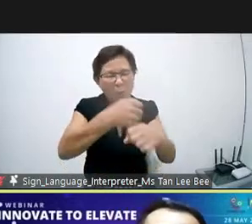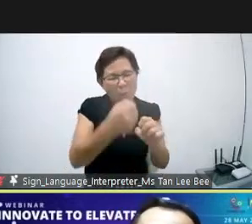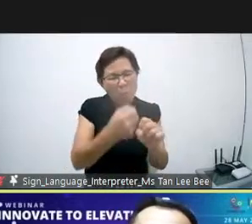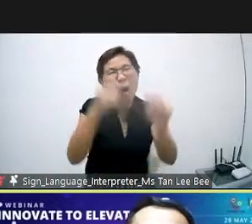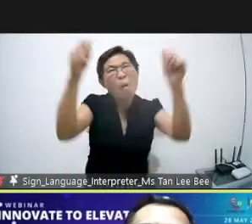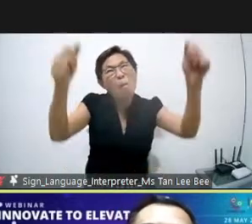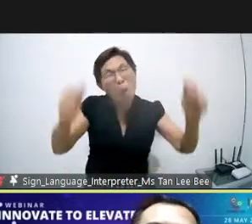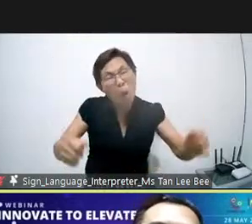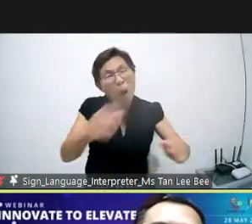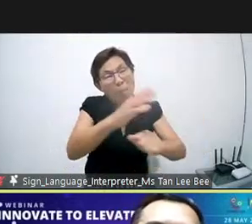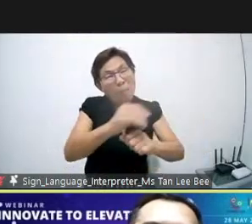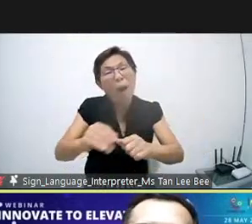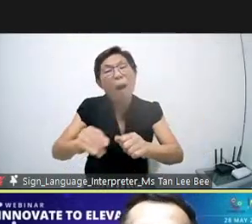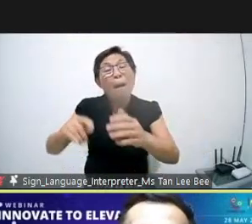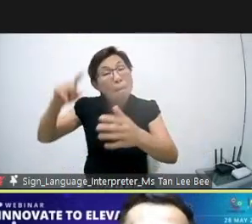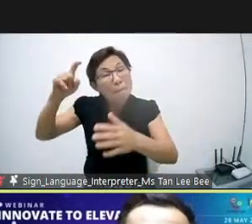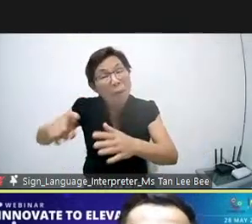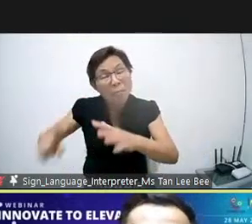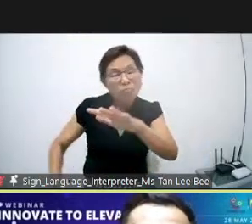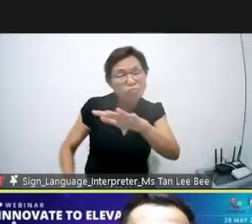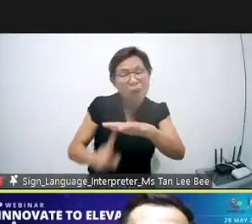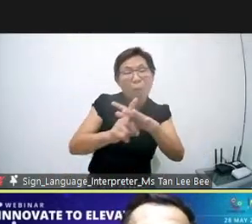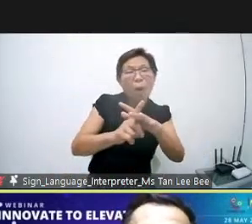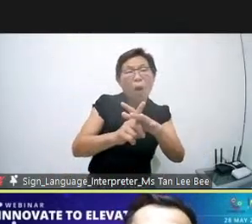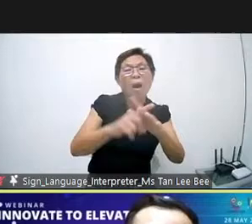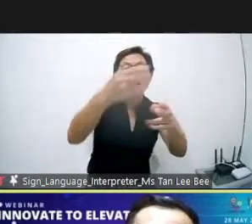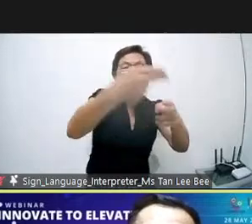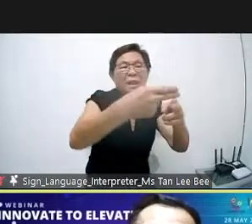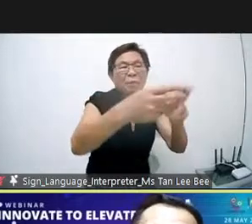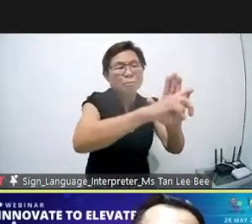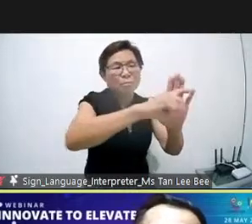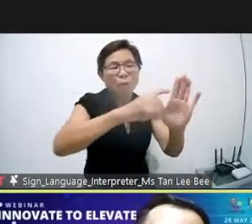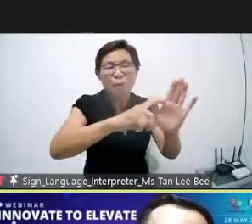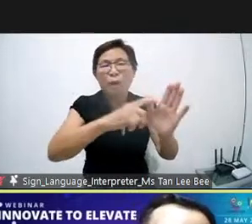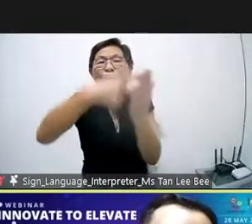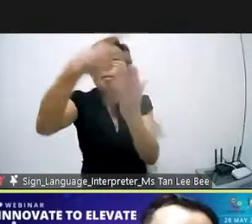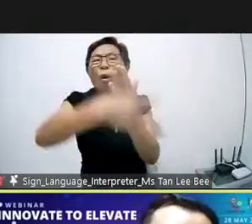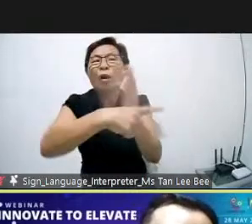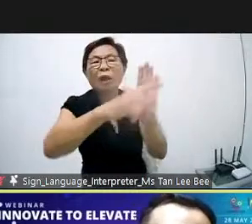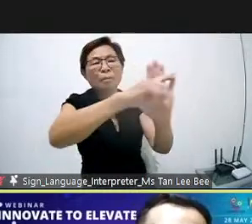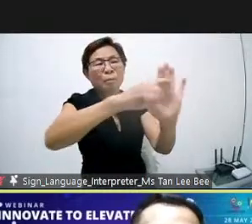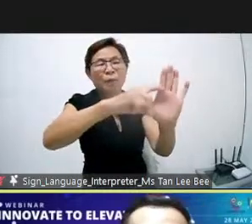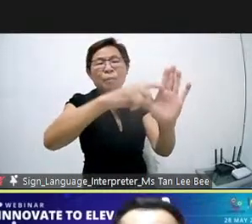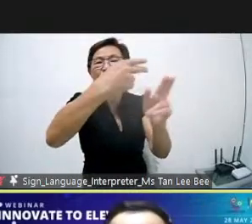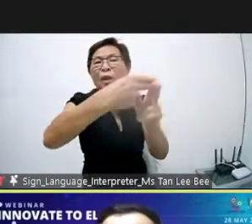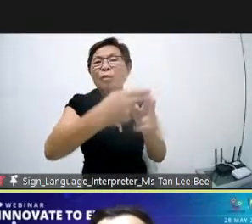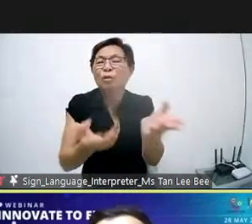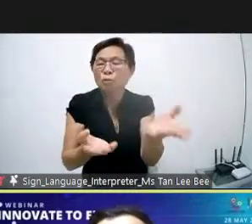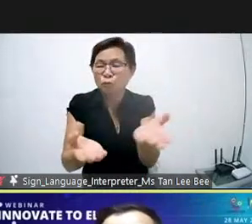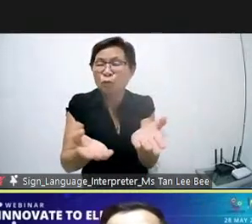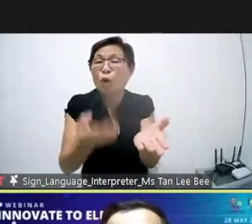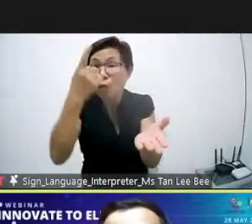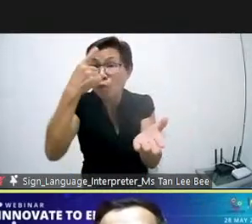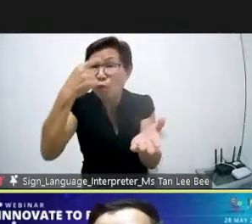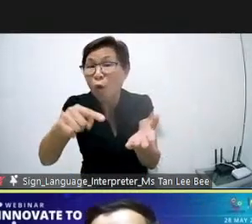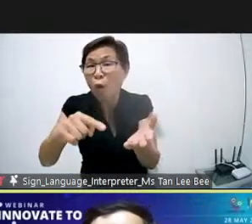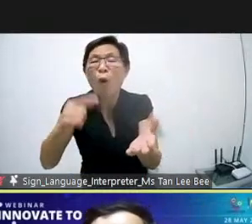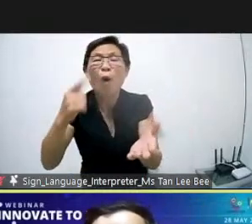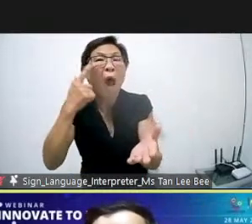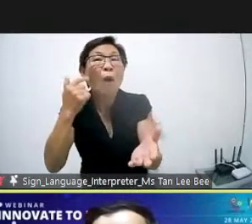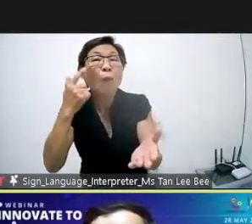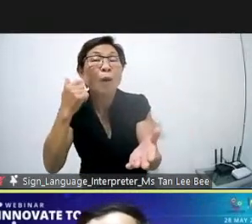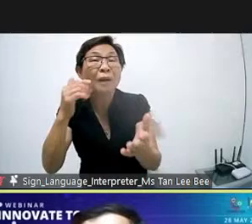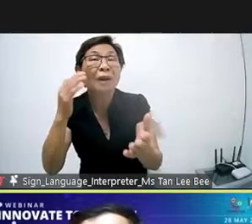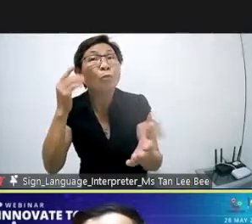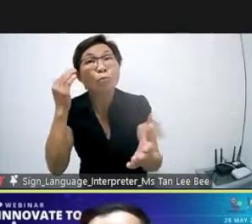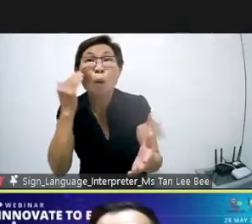also come up with the branding, program branding. Okay, what are the program branding to serve the awareness and knowledge? Also, in term level